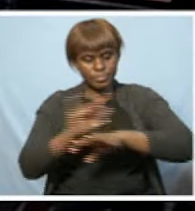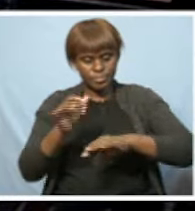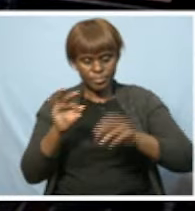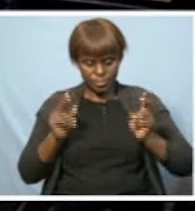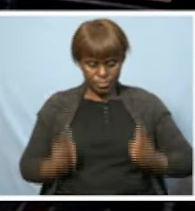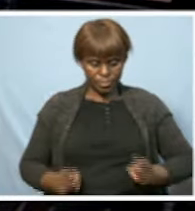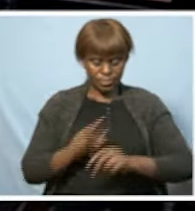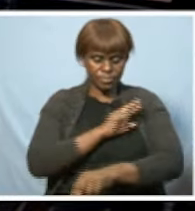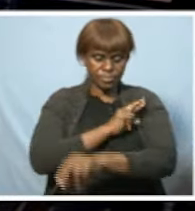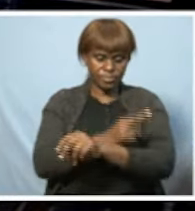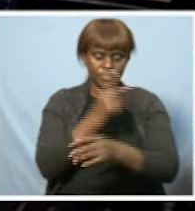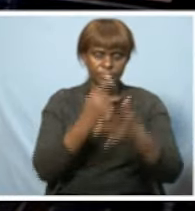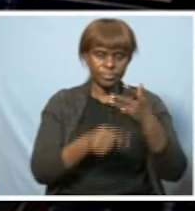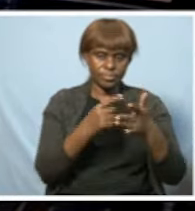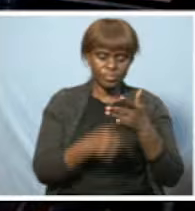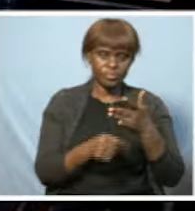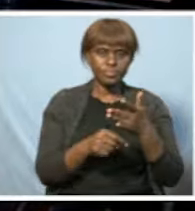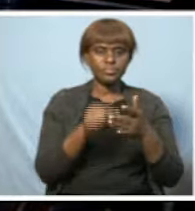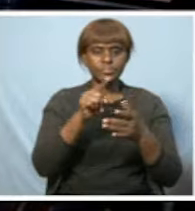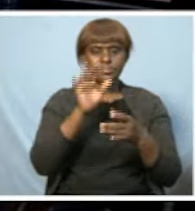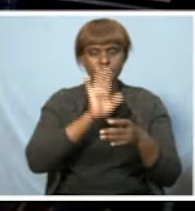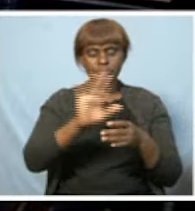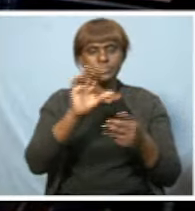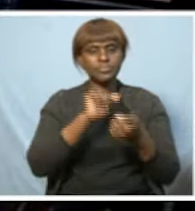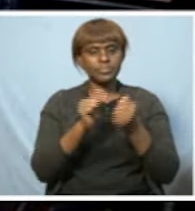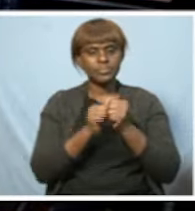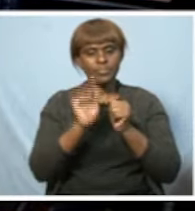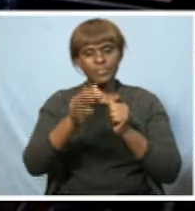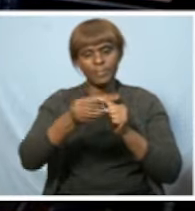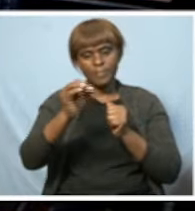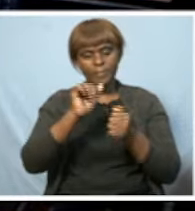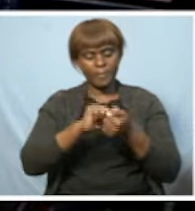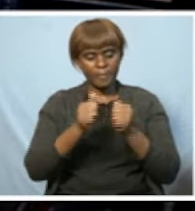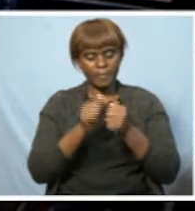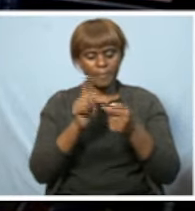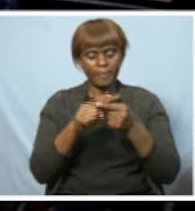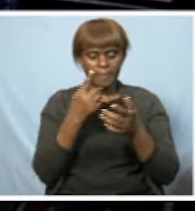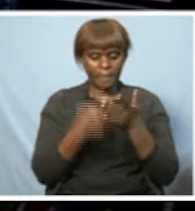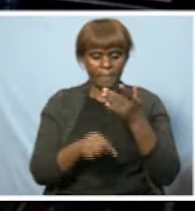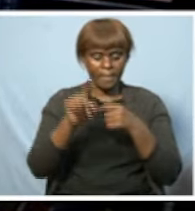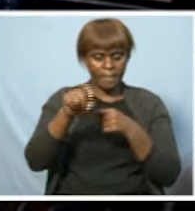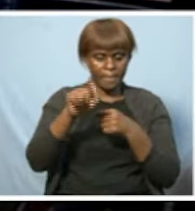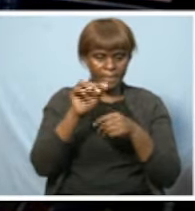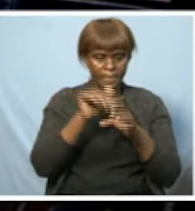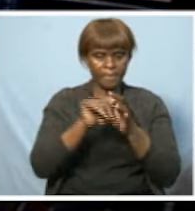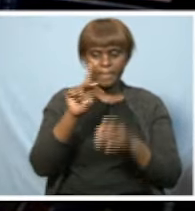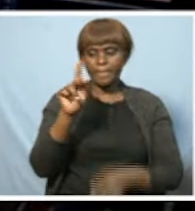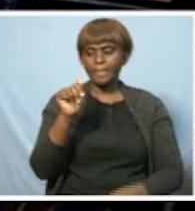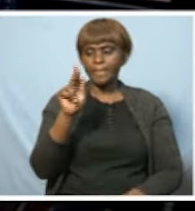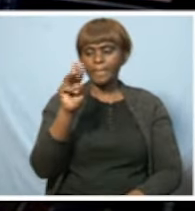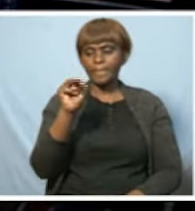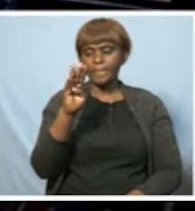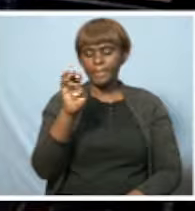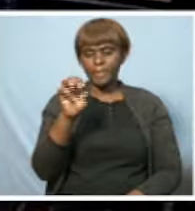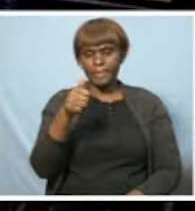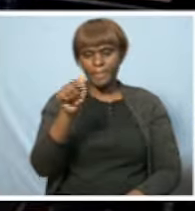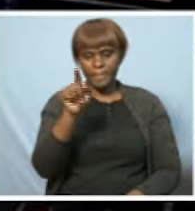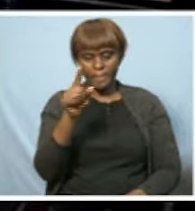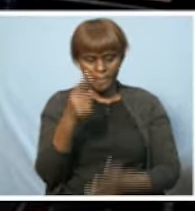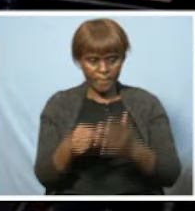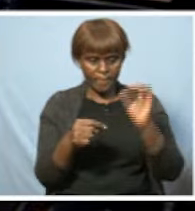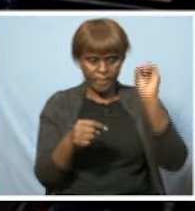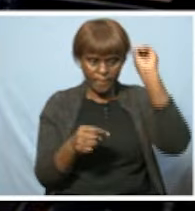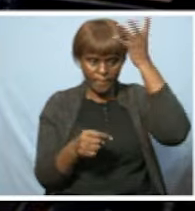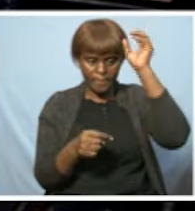resource, whatever, that is your problem. The thing that is needed in Kaumbwe is you taking the ambulance